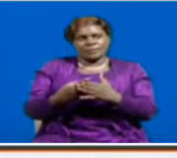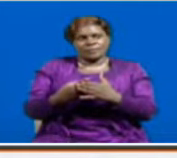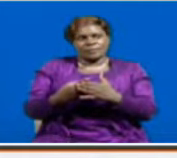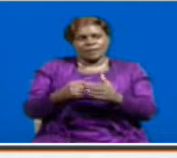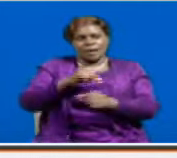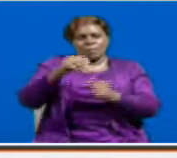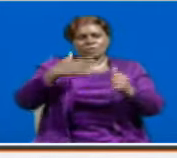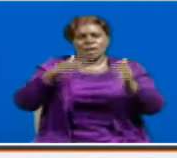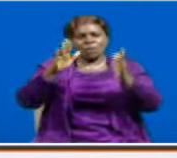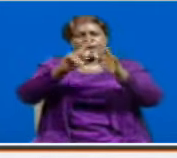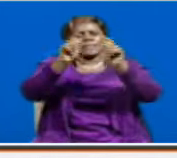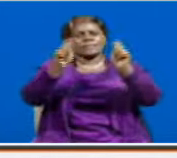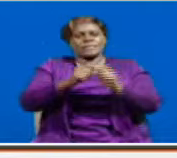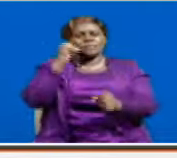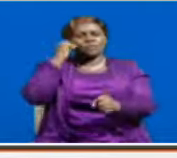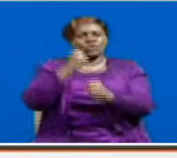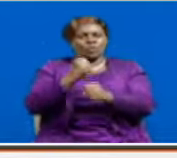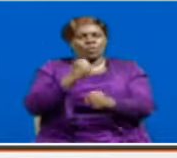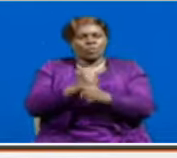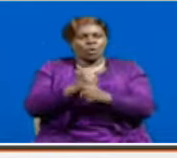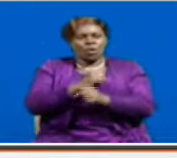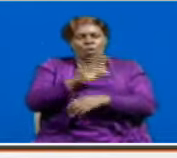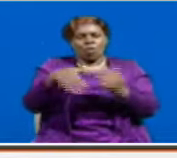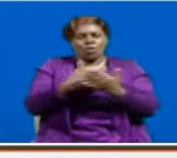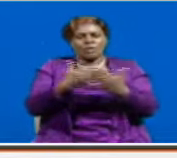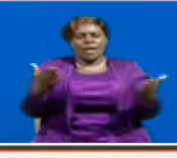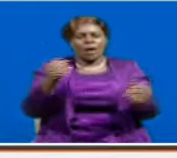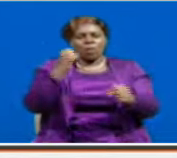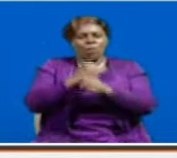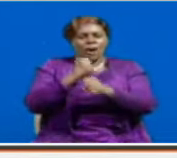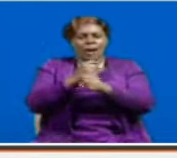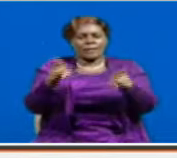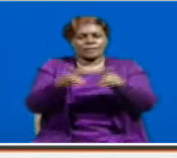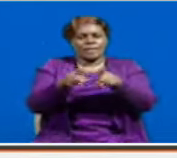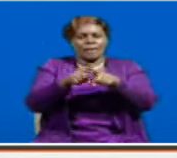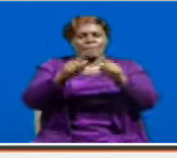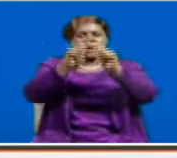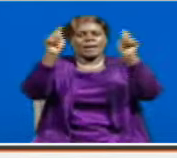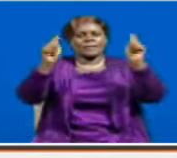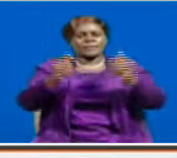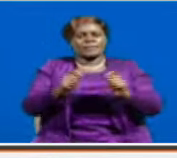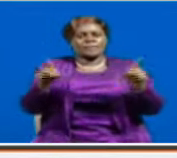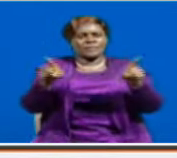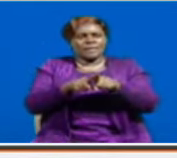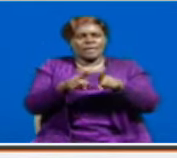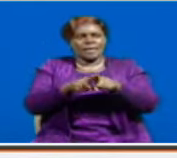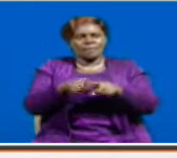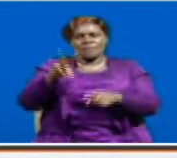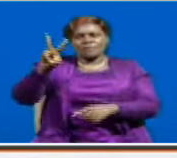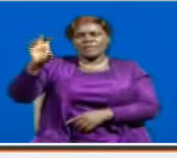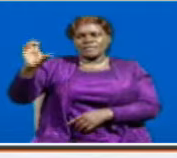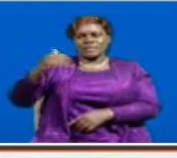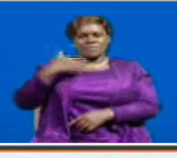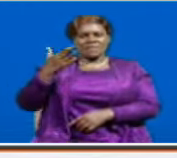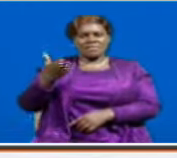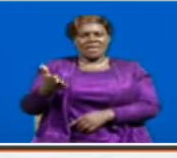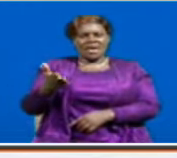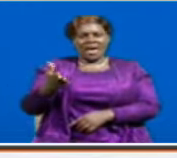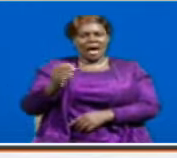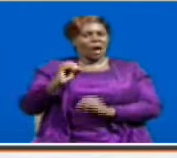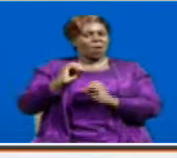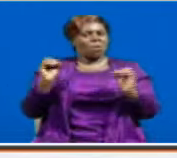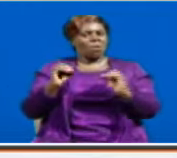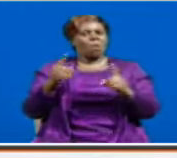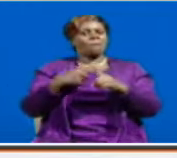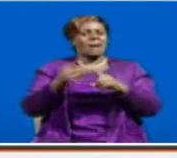about our teamwork. Hiyo ndio siri yetu. All of us work as a team. I, of course, as a vice chancellor, most of the time I do delegation. I may not be